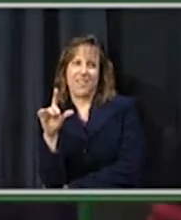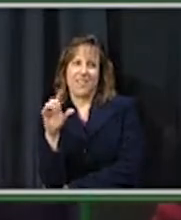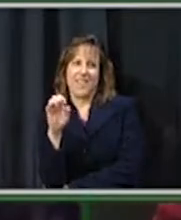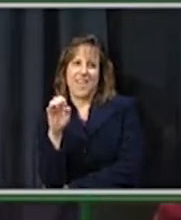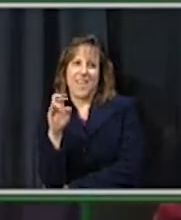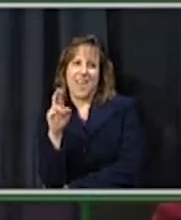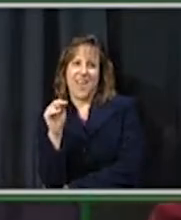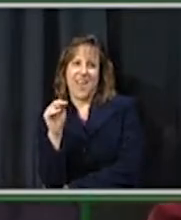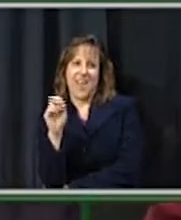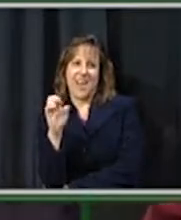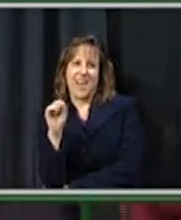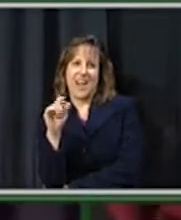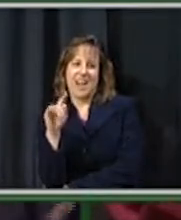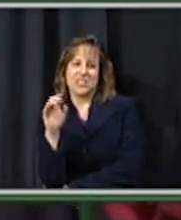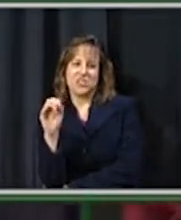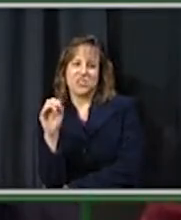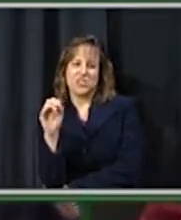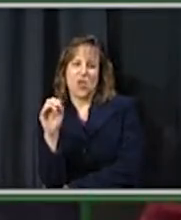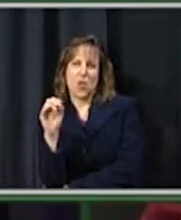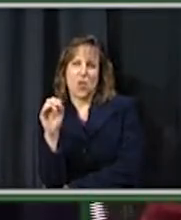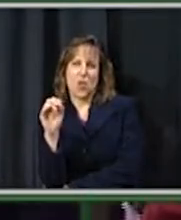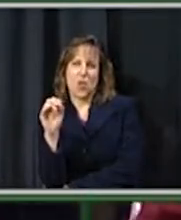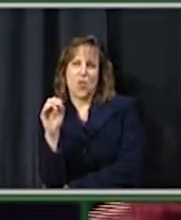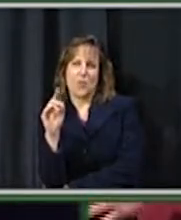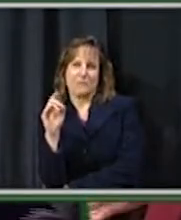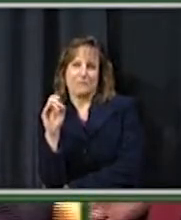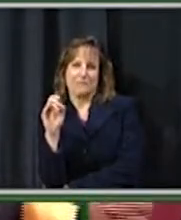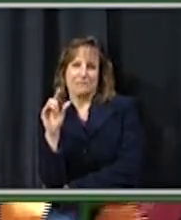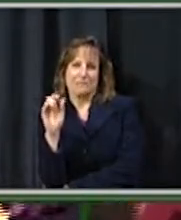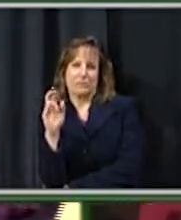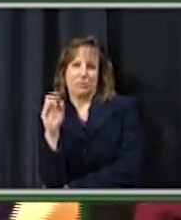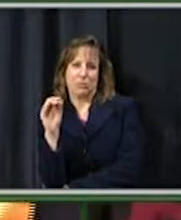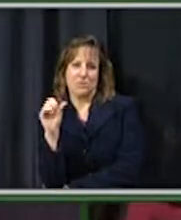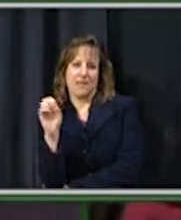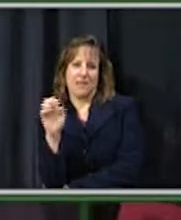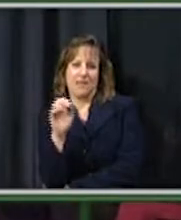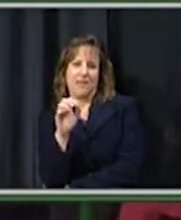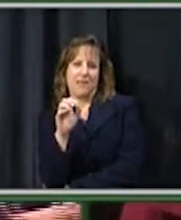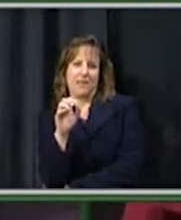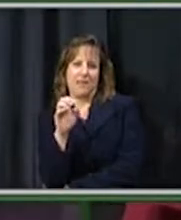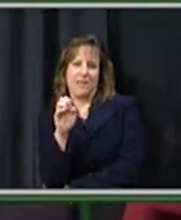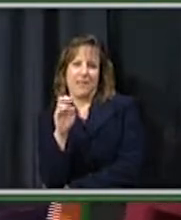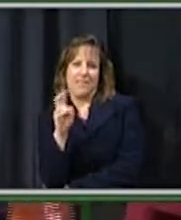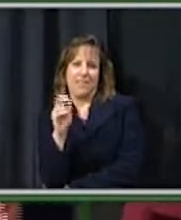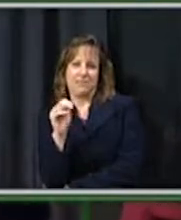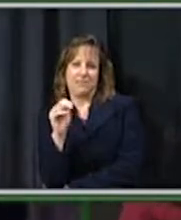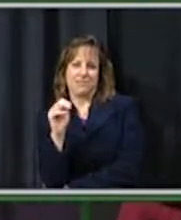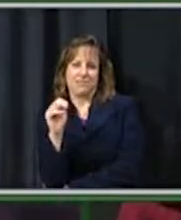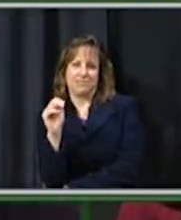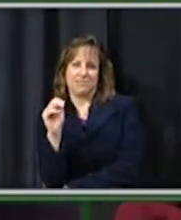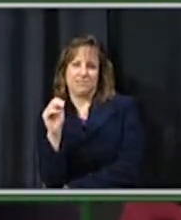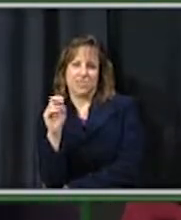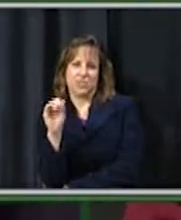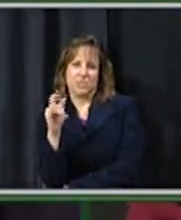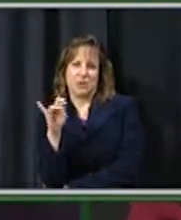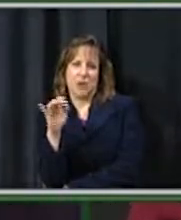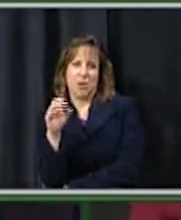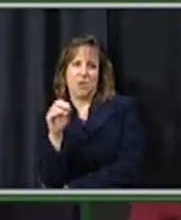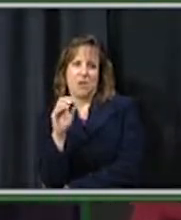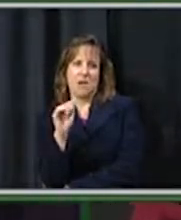Ernesto De Losa. Ethan Shapiro. James Heckscher IV.